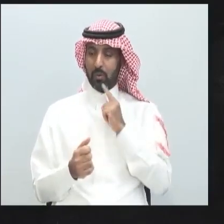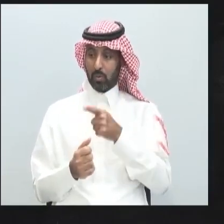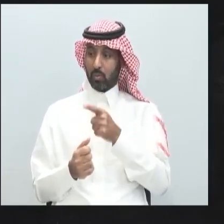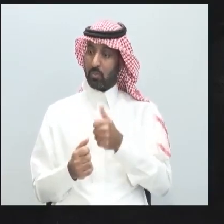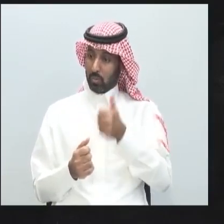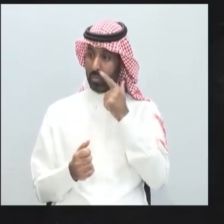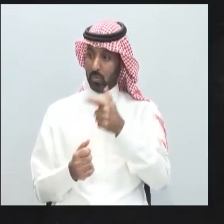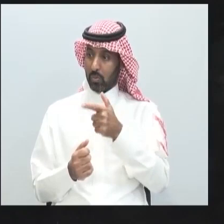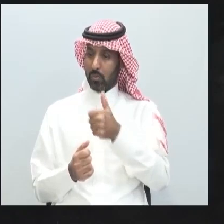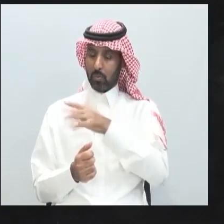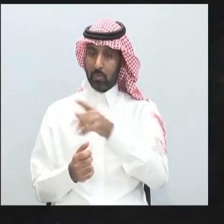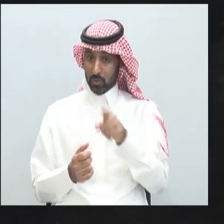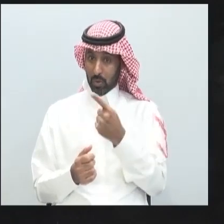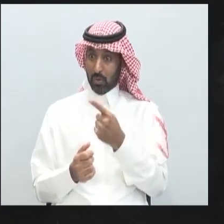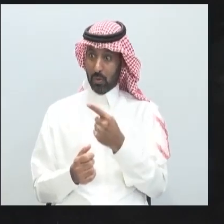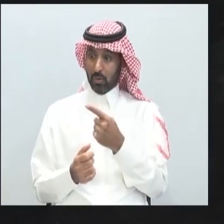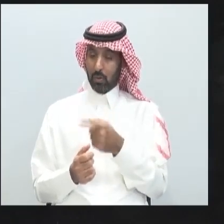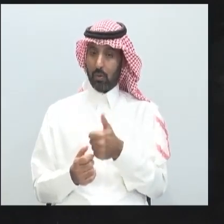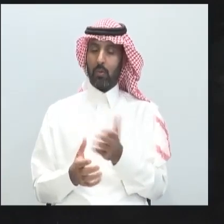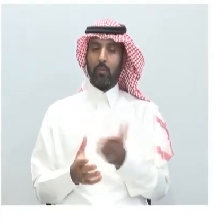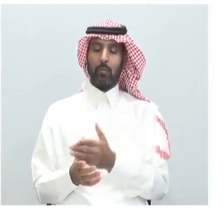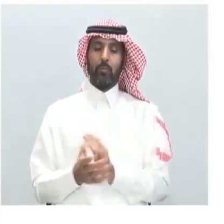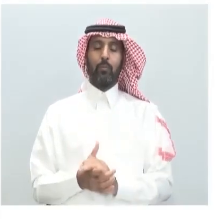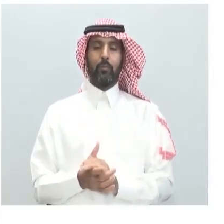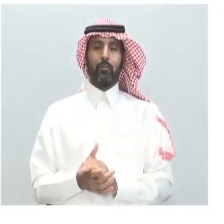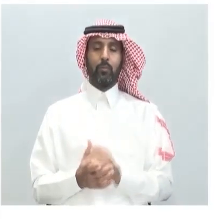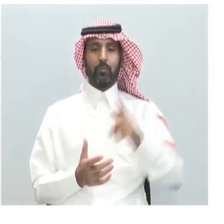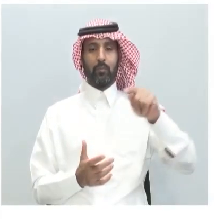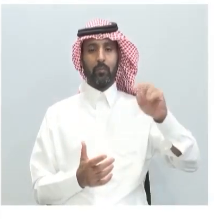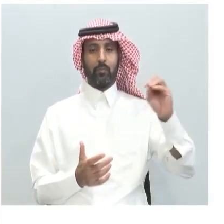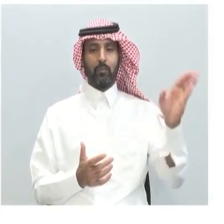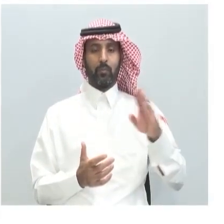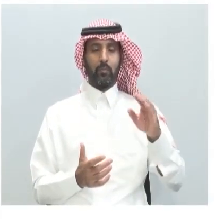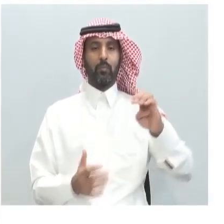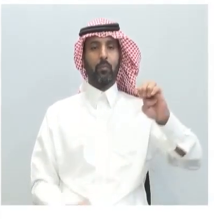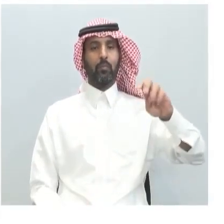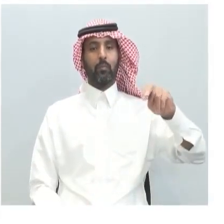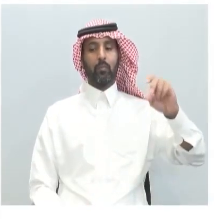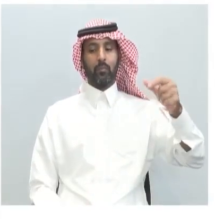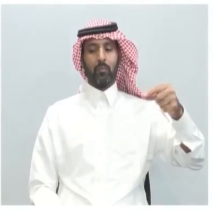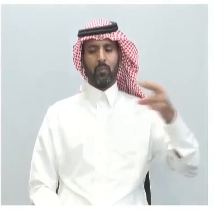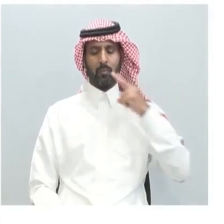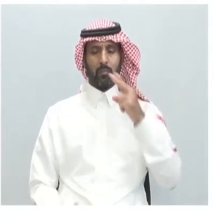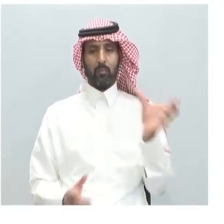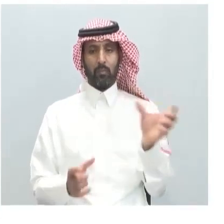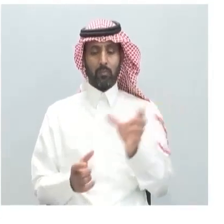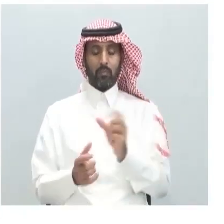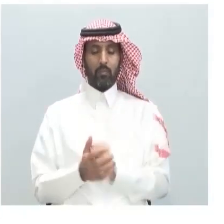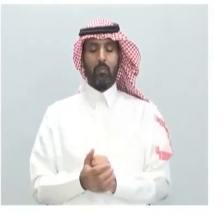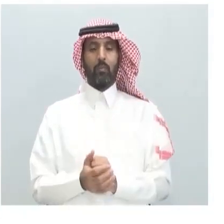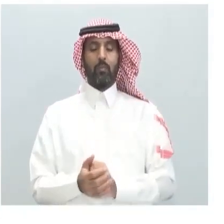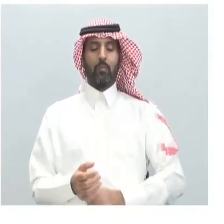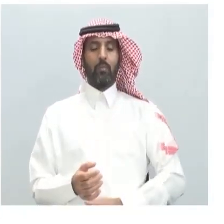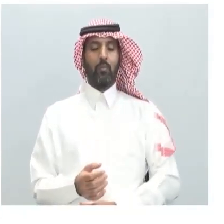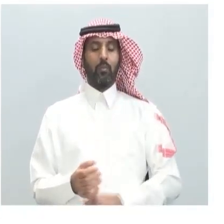too good to be true. This is another example for using two and enough followed by an infinitive